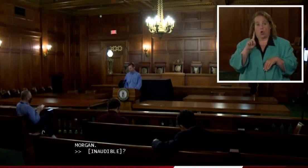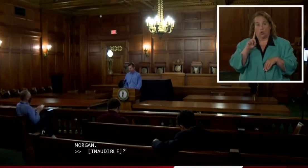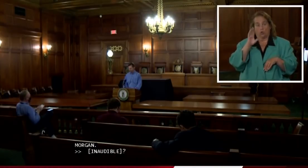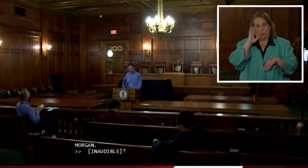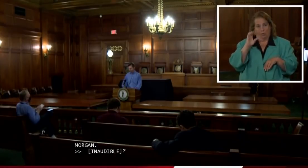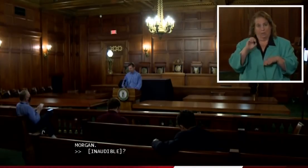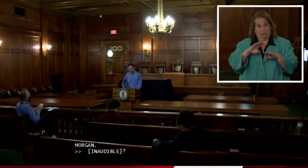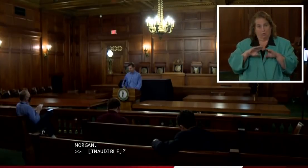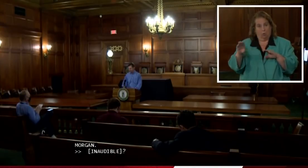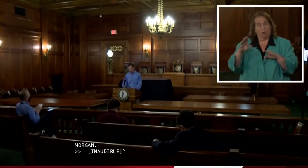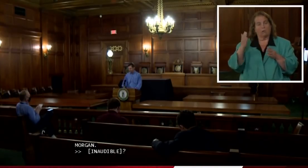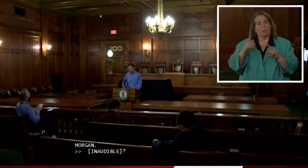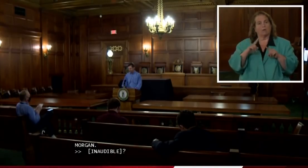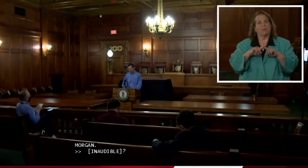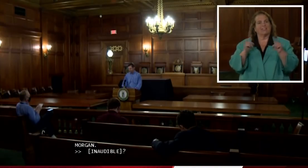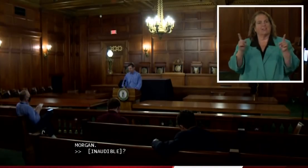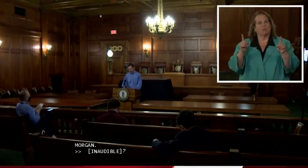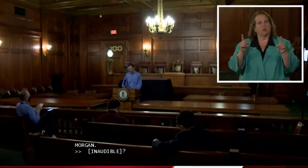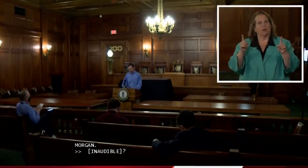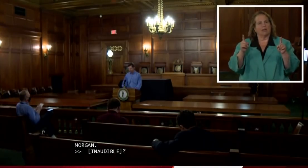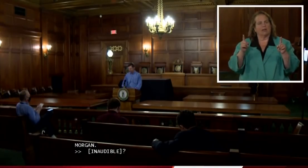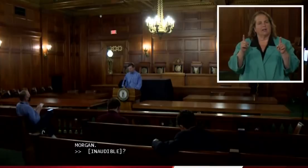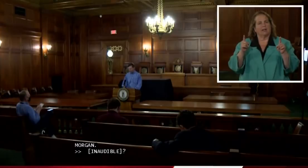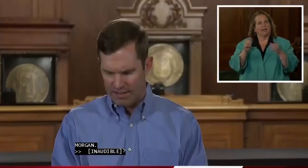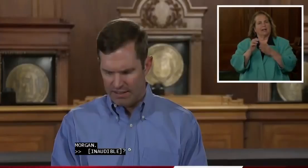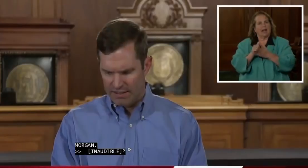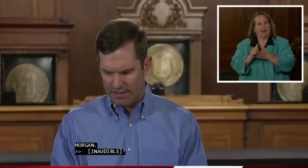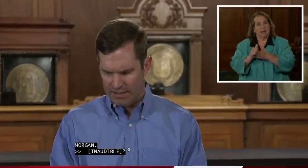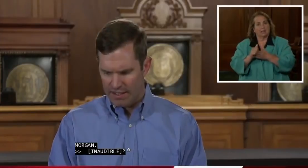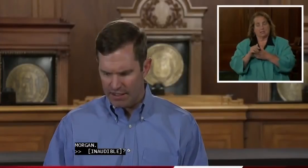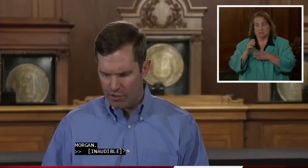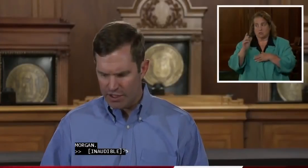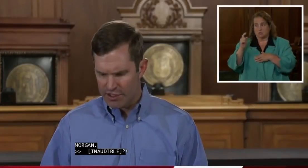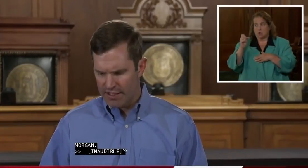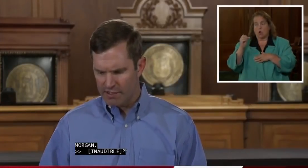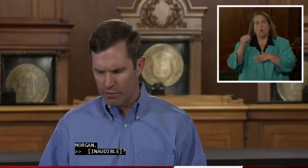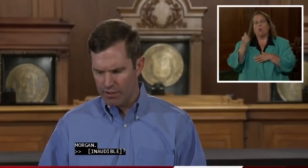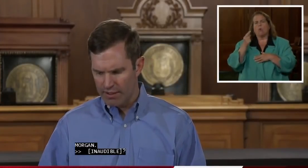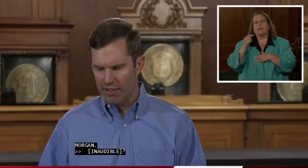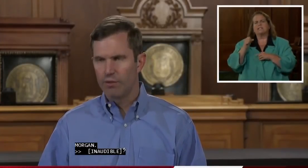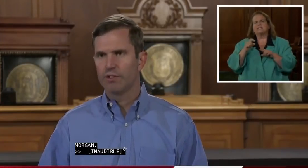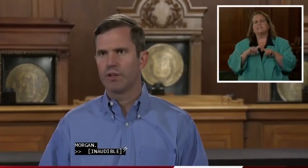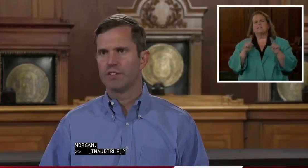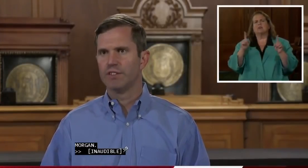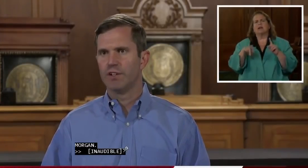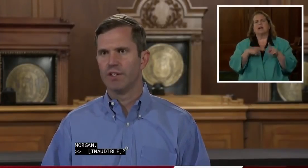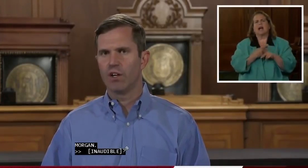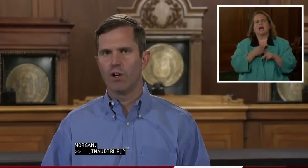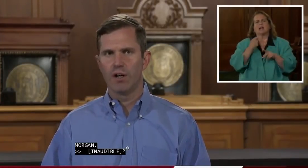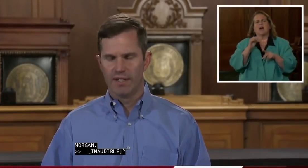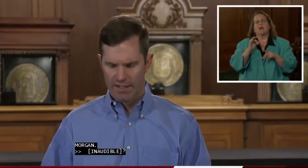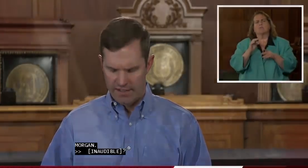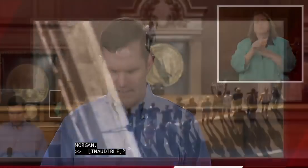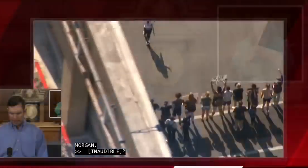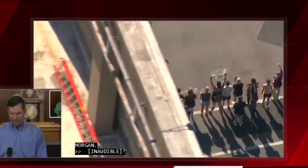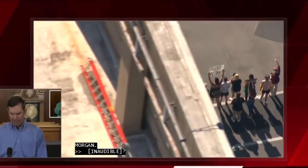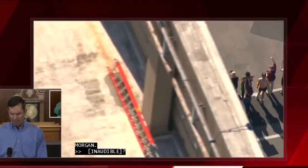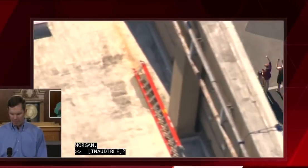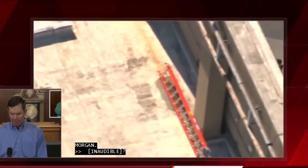or banning their deployment to West Louisville? And the question is, will the new restrictions on the